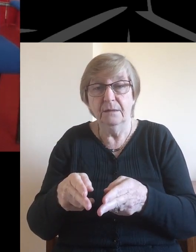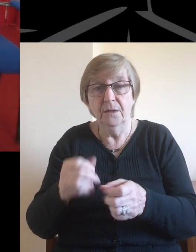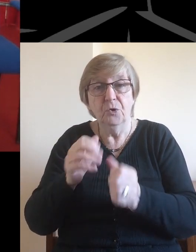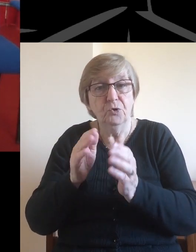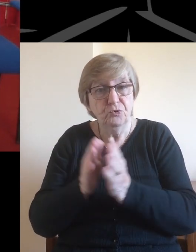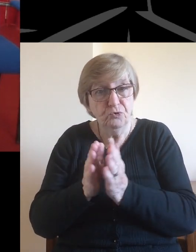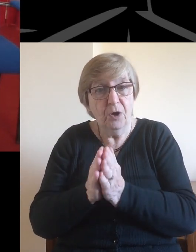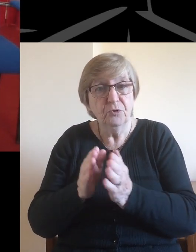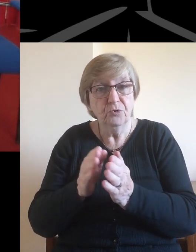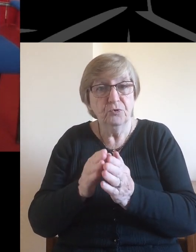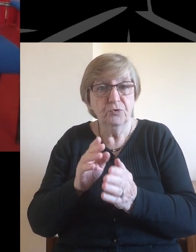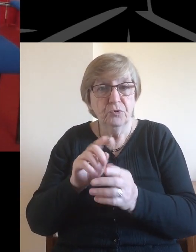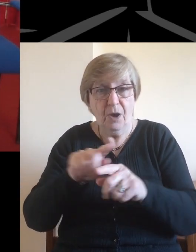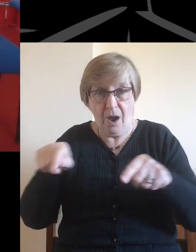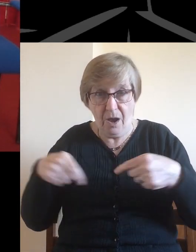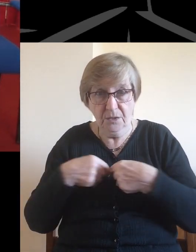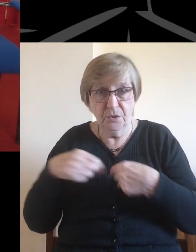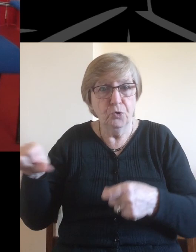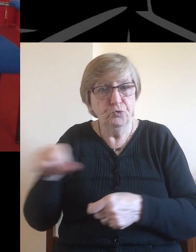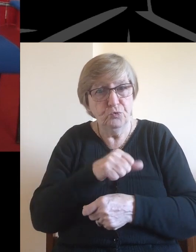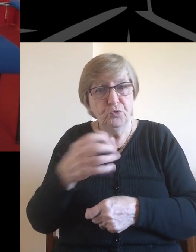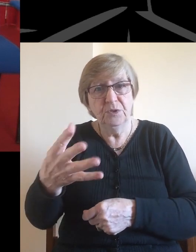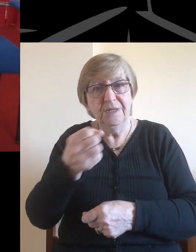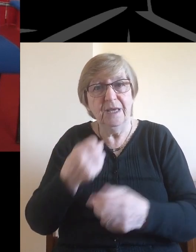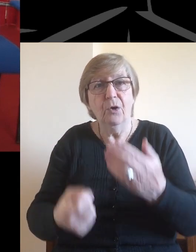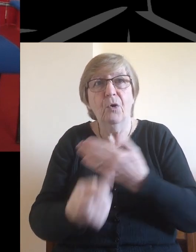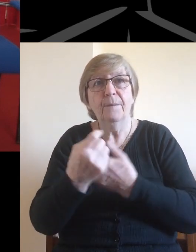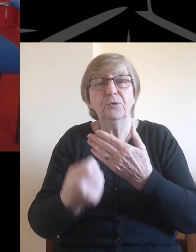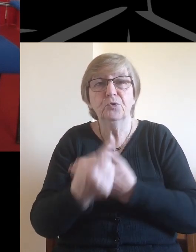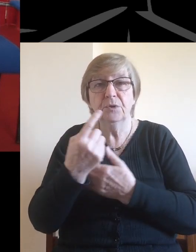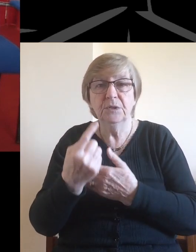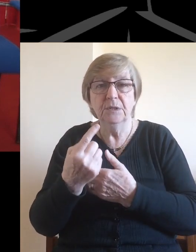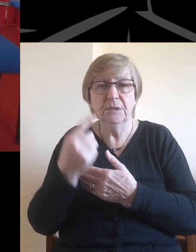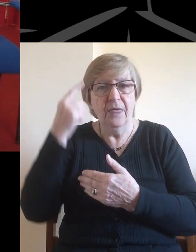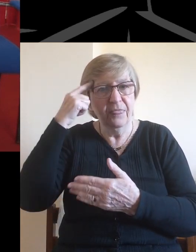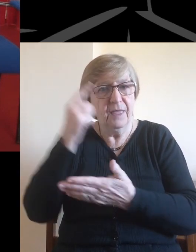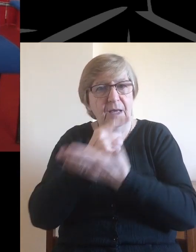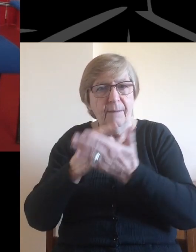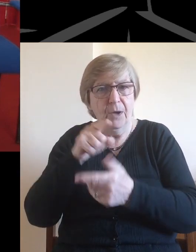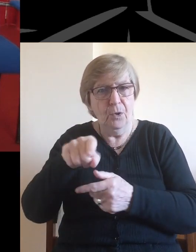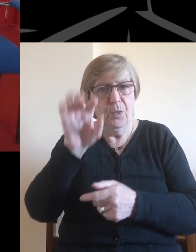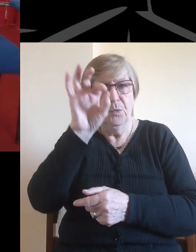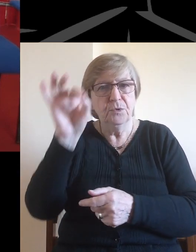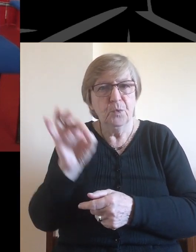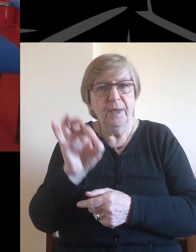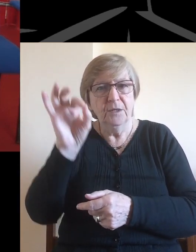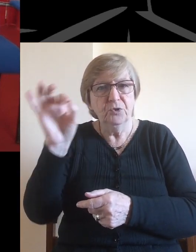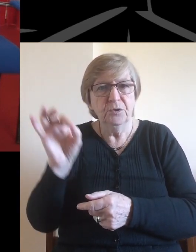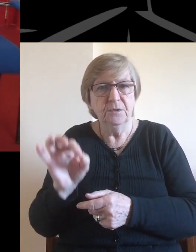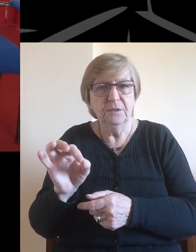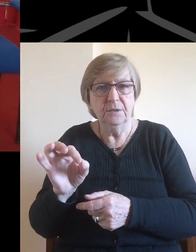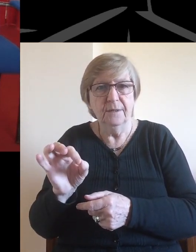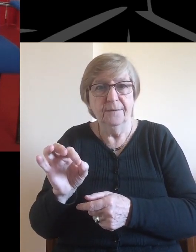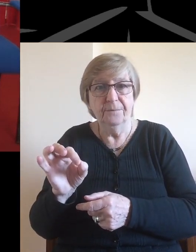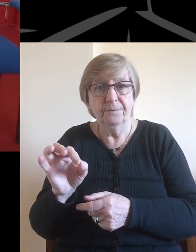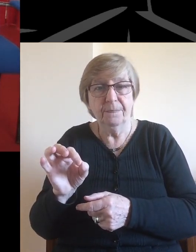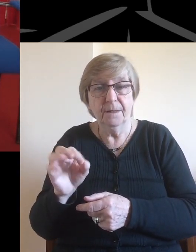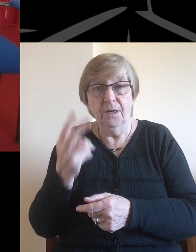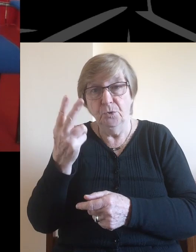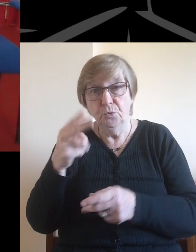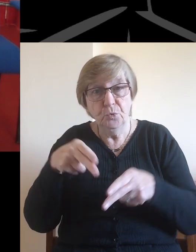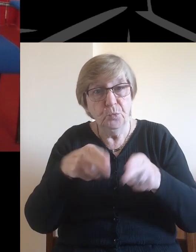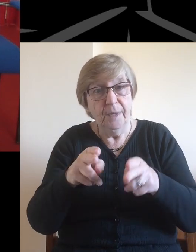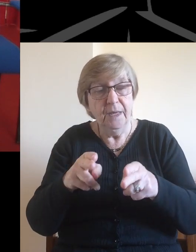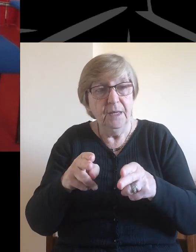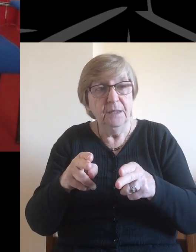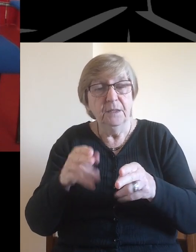church must take its opportunities to raise these questions and pursue these questions. And there's two tools to do that